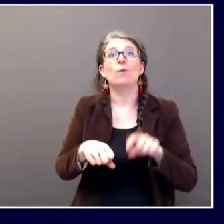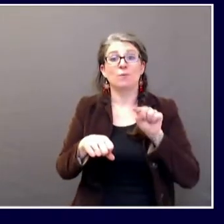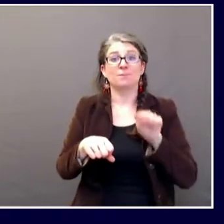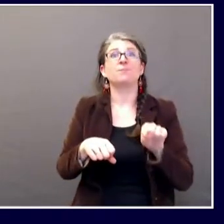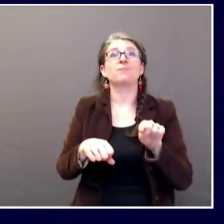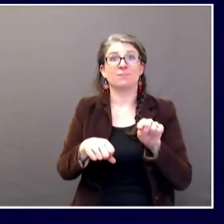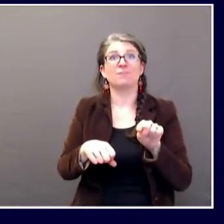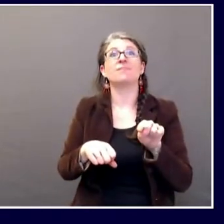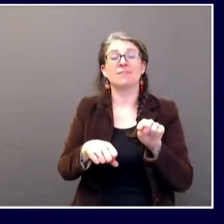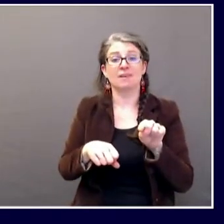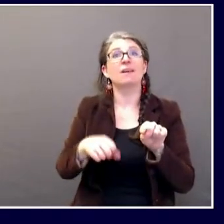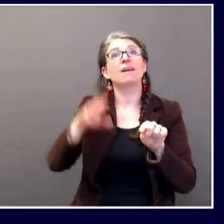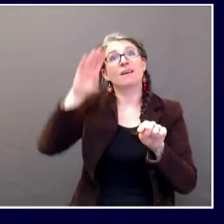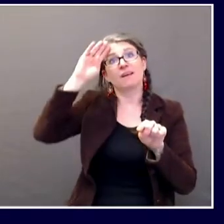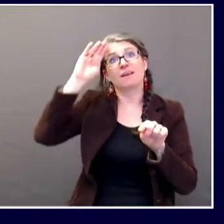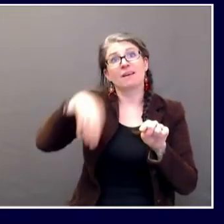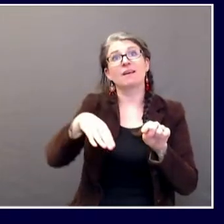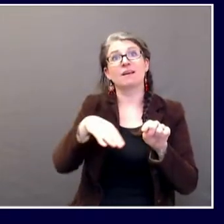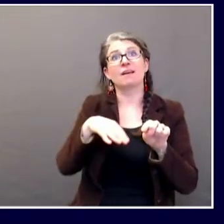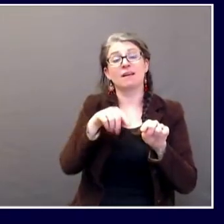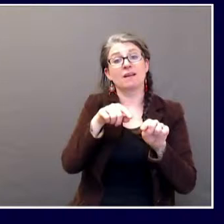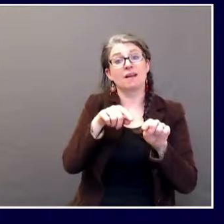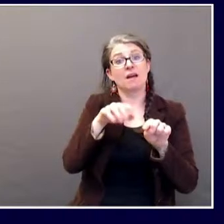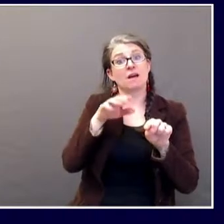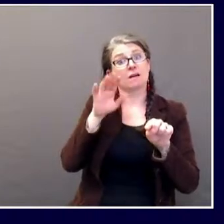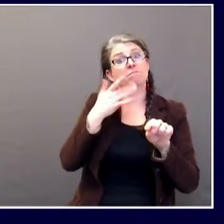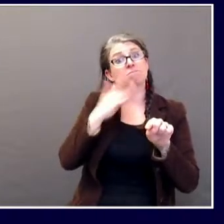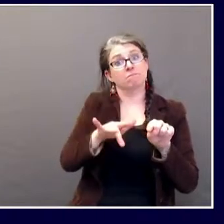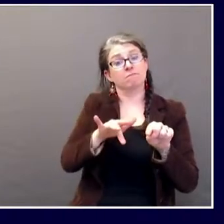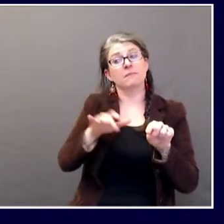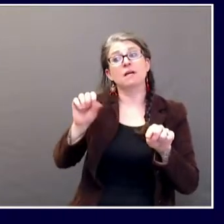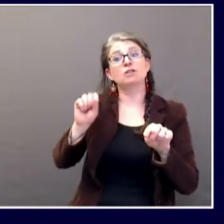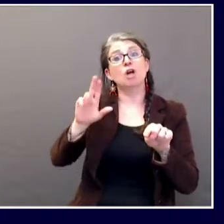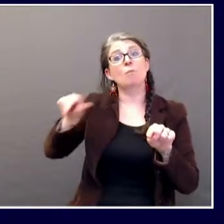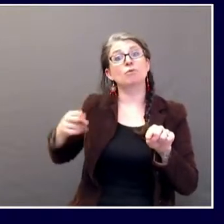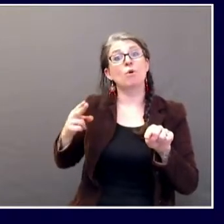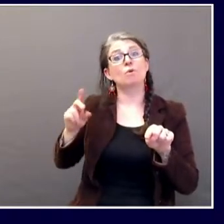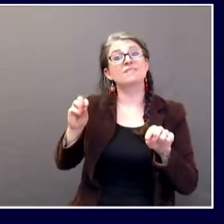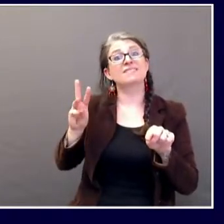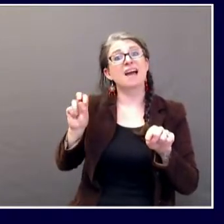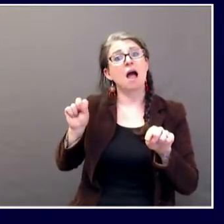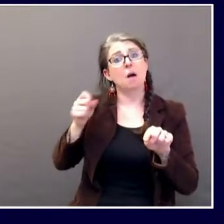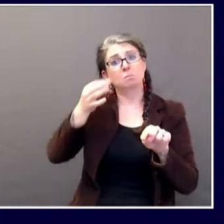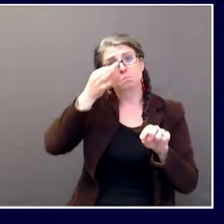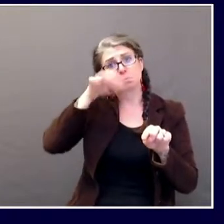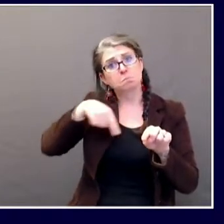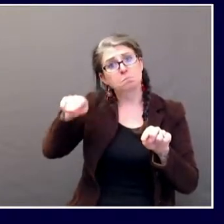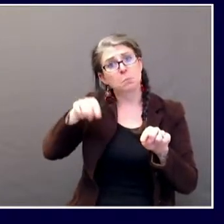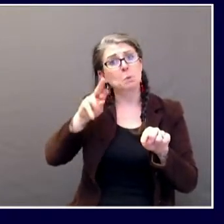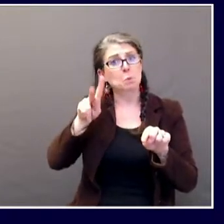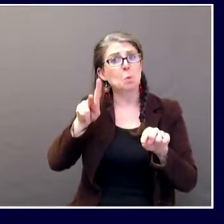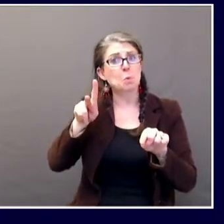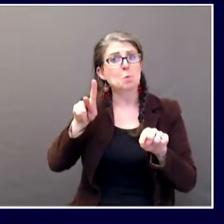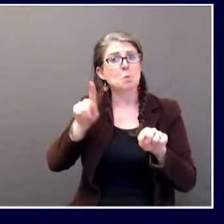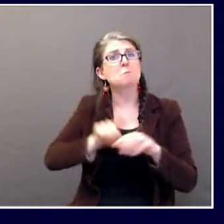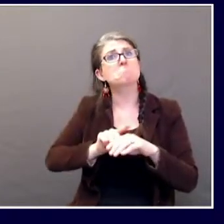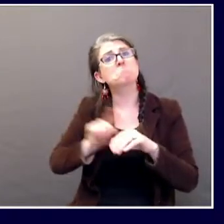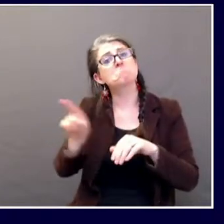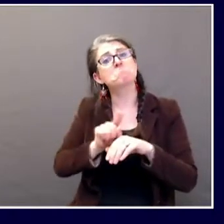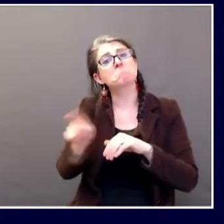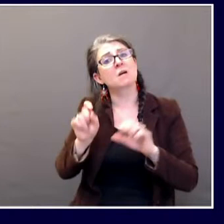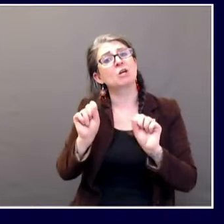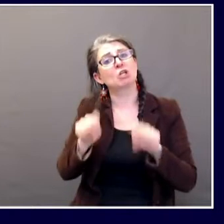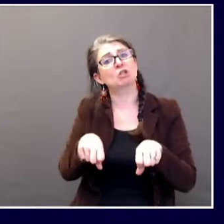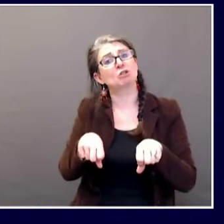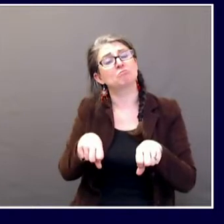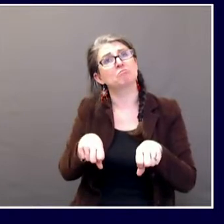addition to Southern Maine Healthcare, the Scarborough Down site will be a third location that's in that area. So I know that there's not as many